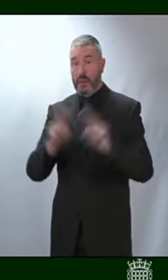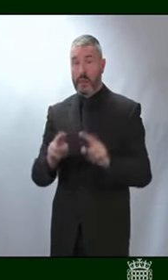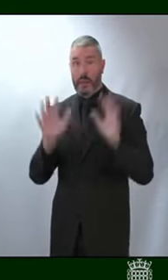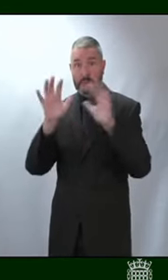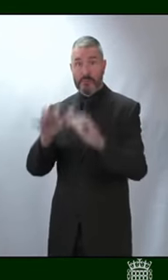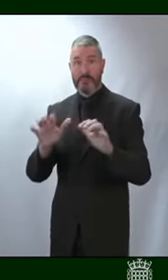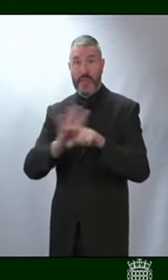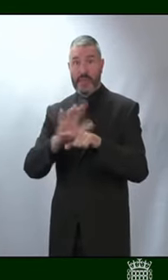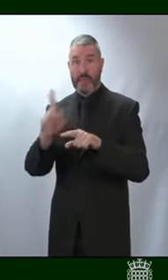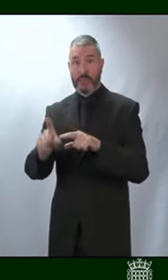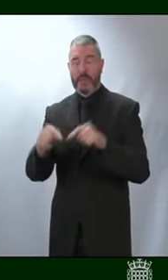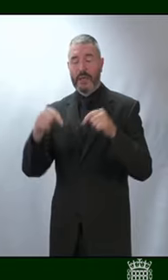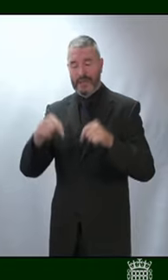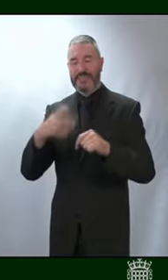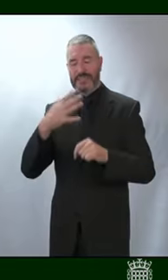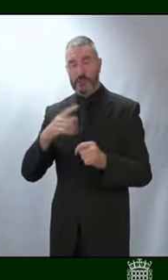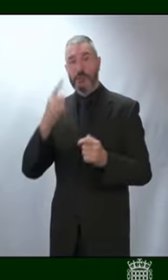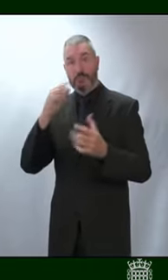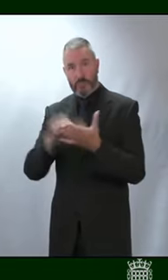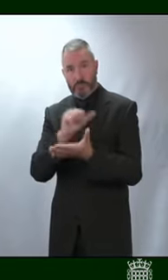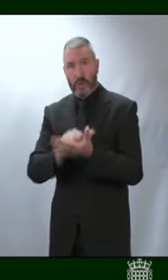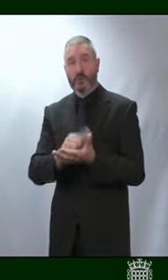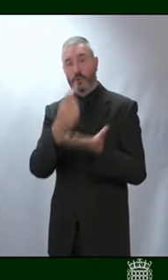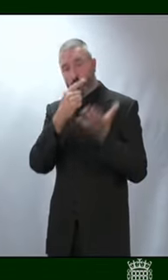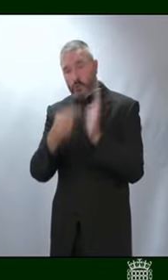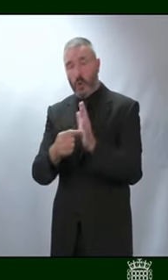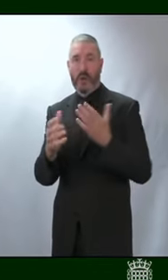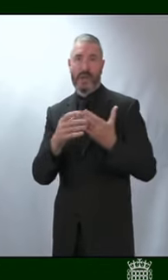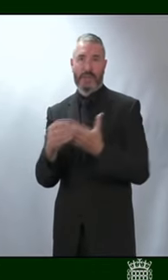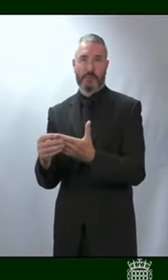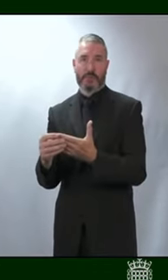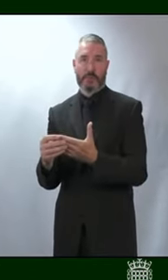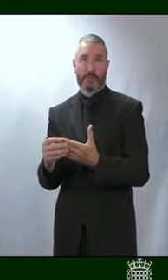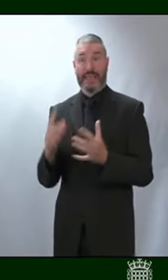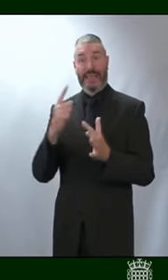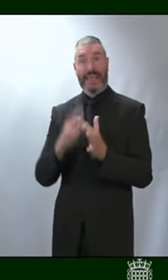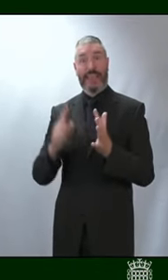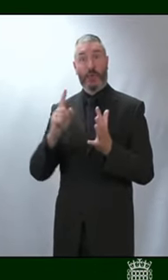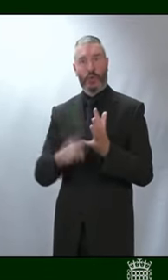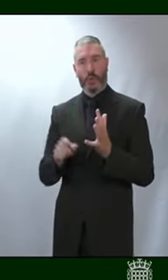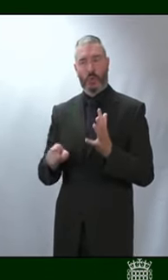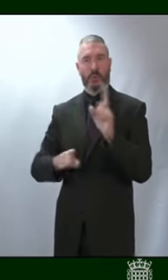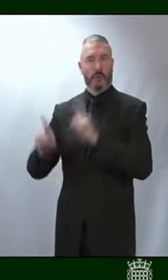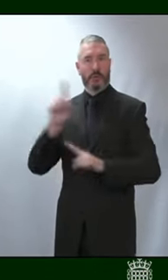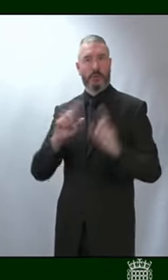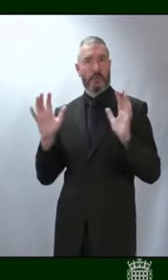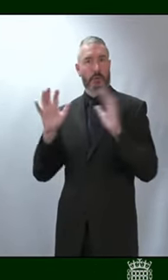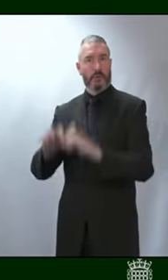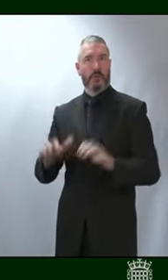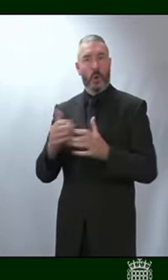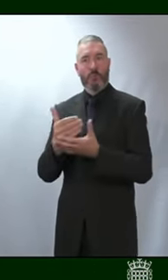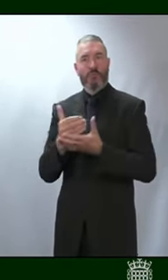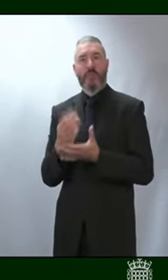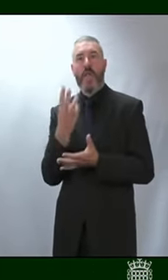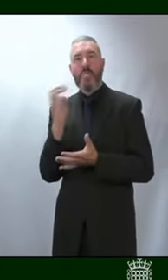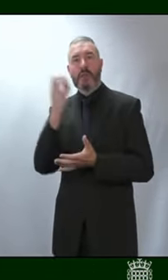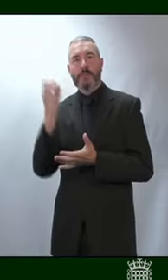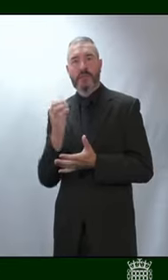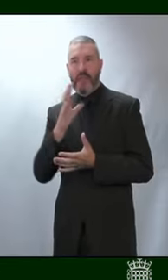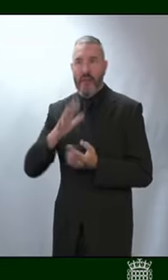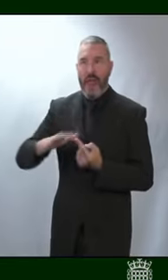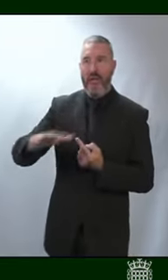vital moment to put this right and to show some real leadership. Now, the EU's biodiversity summit aims to protect a minimum 30% of land